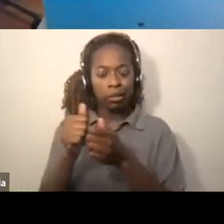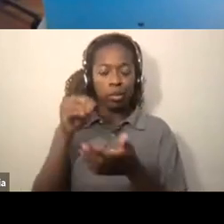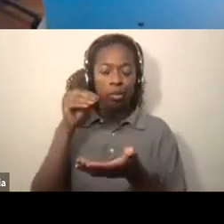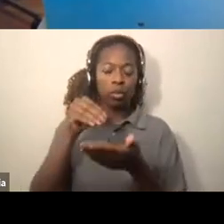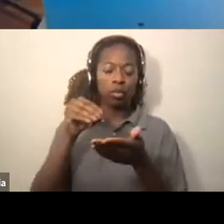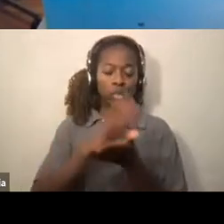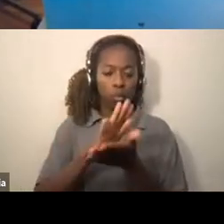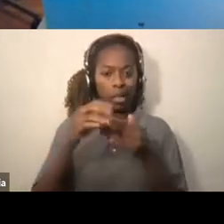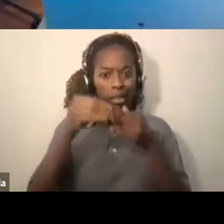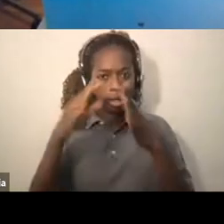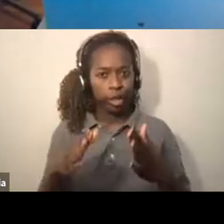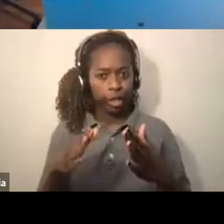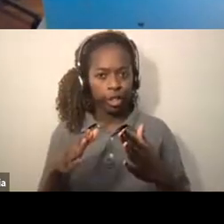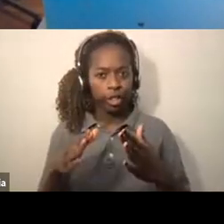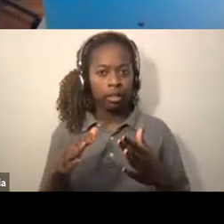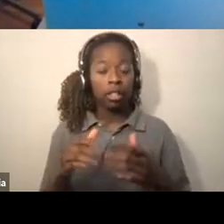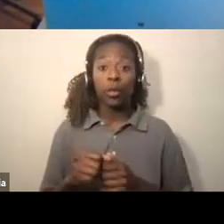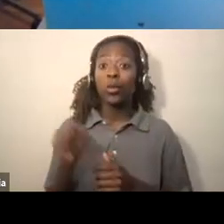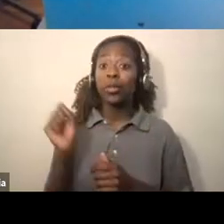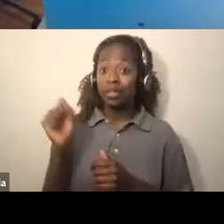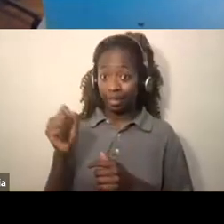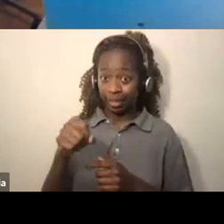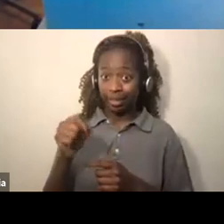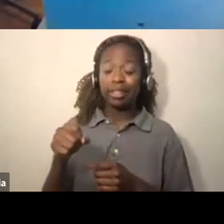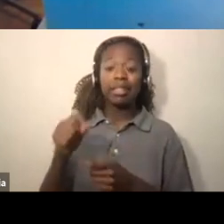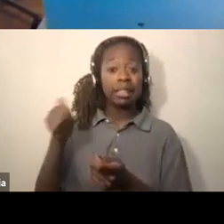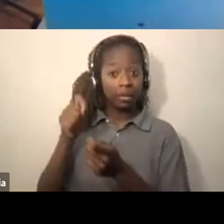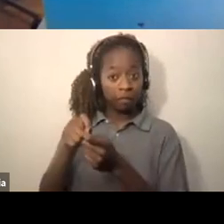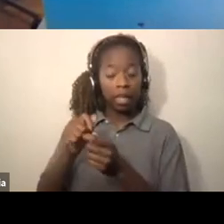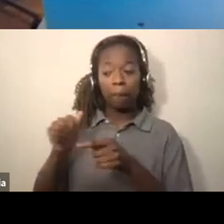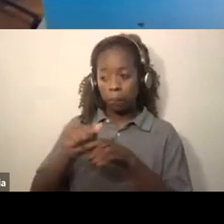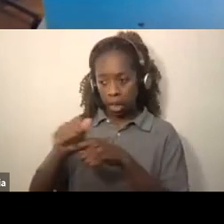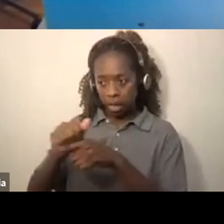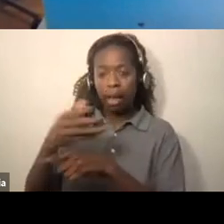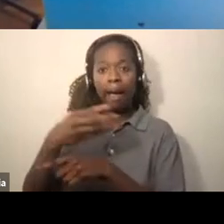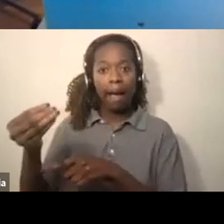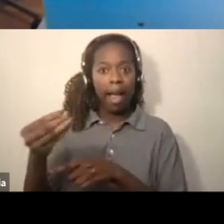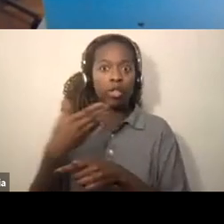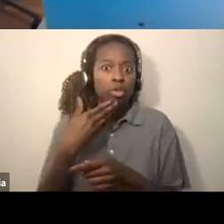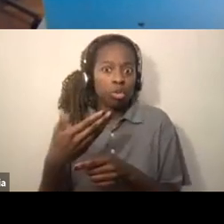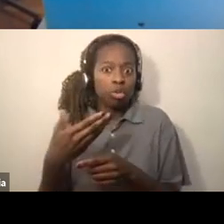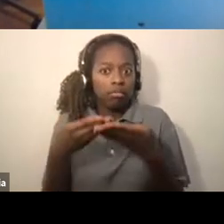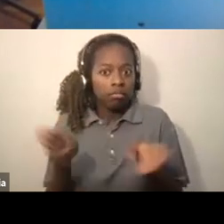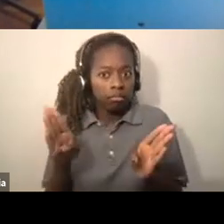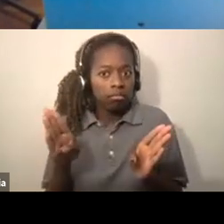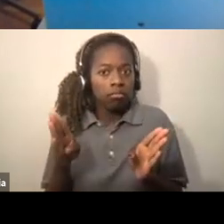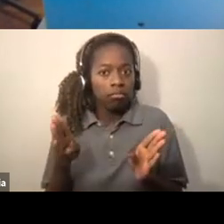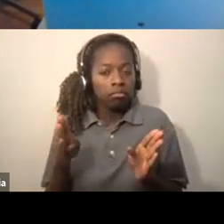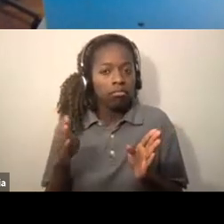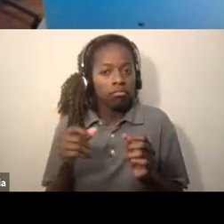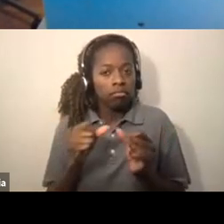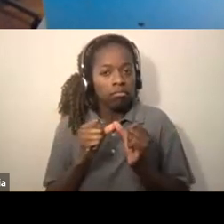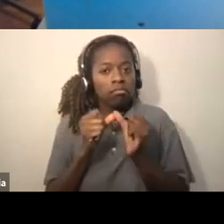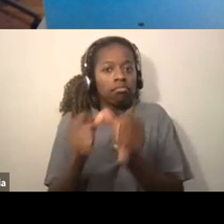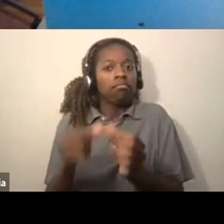reason why we do it as well not only because it's a good practice it's because it's just a good practice to do in the schools um as well